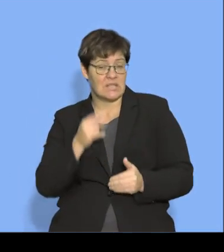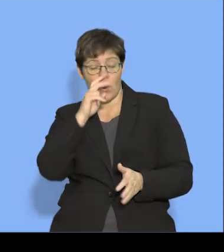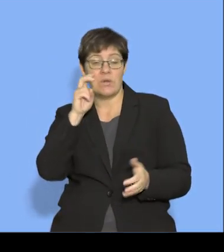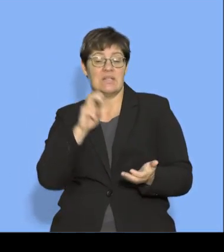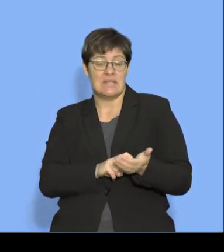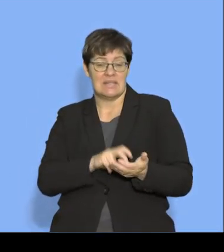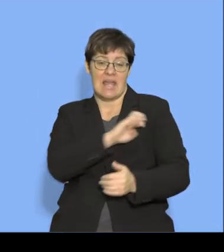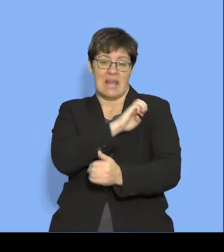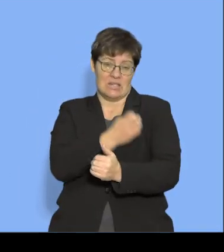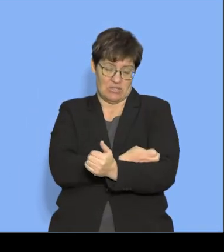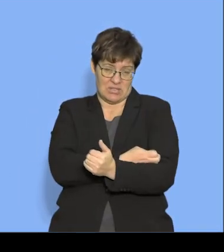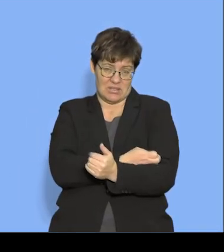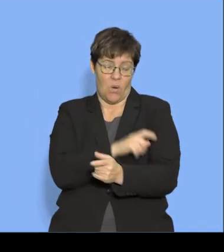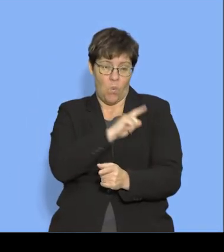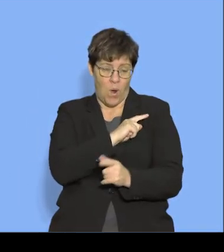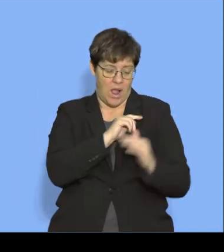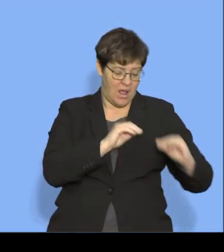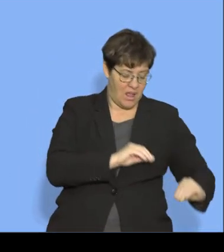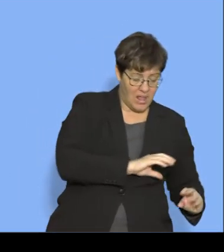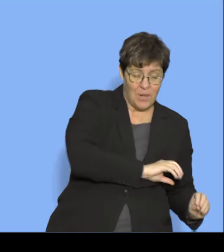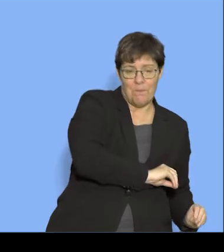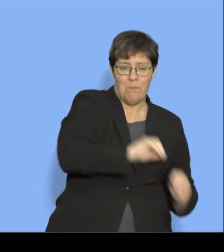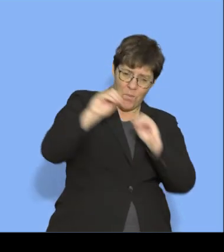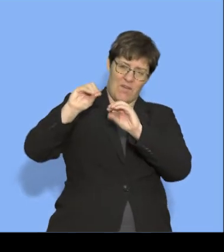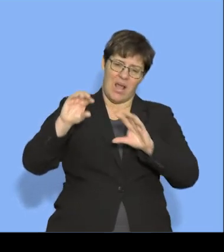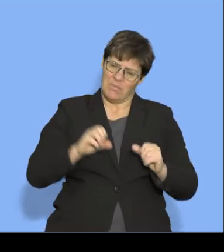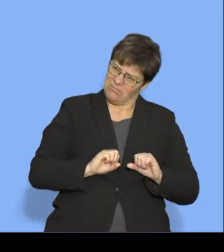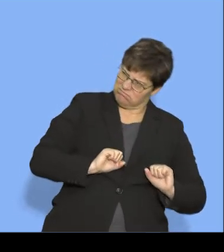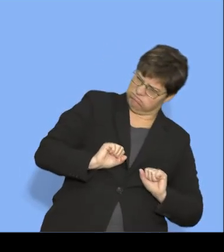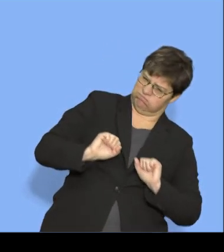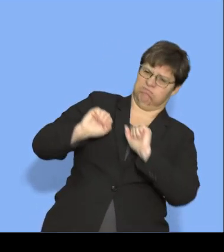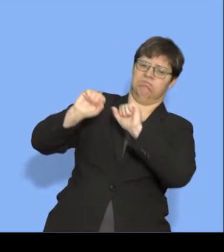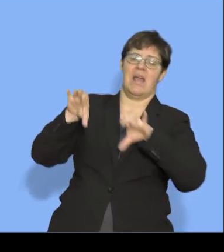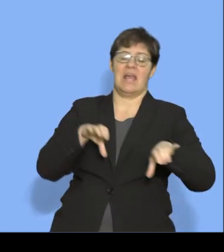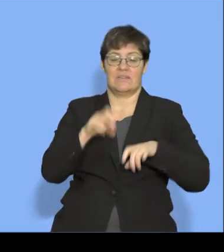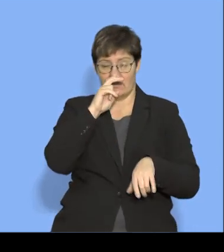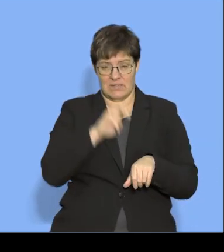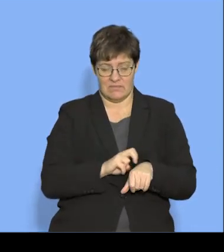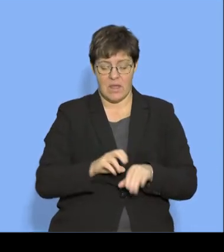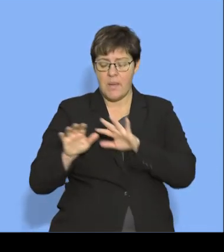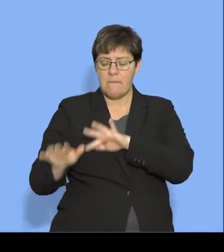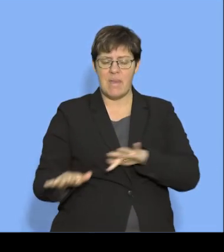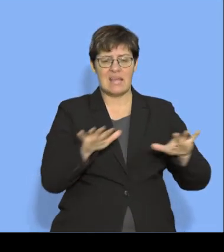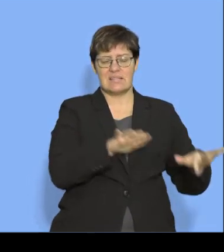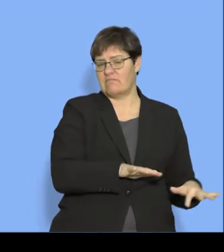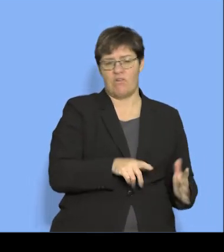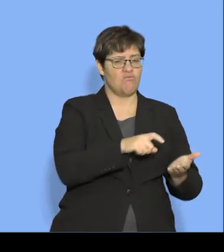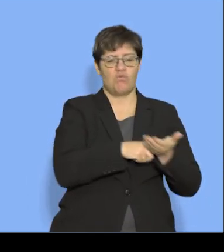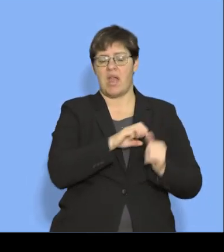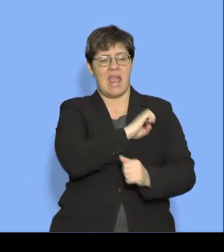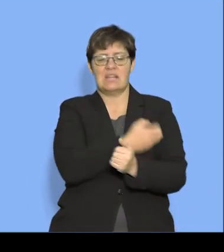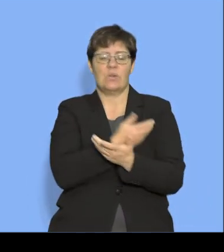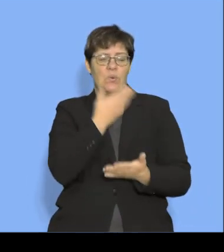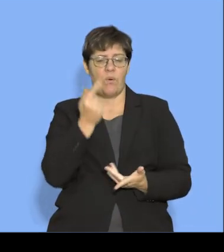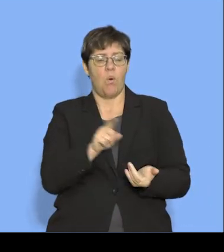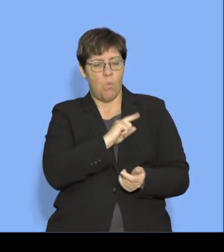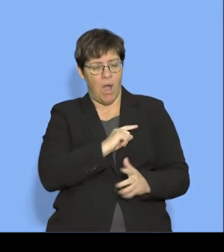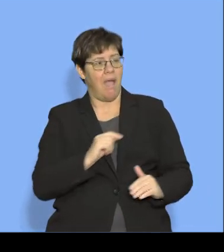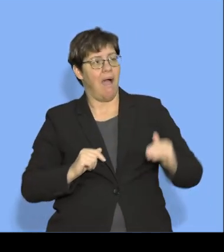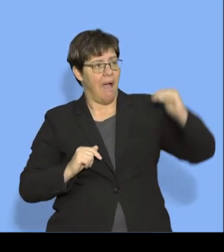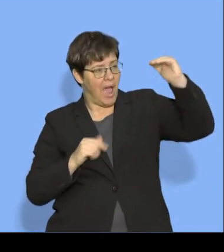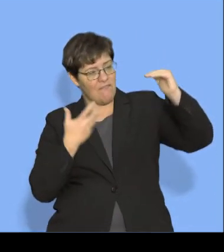you need energy, and hence it becomes an active process. The passive absorption does not require energy and